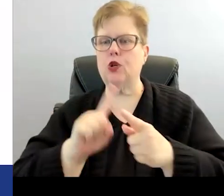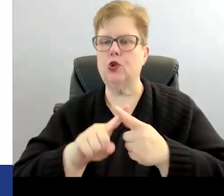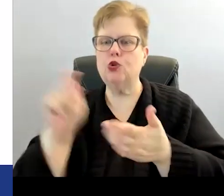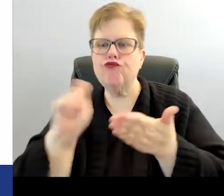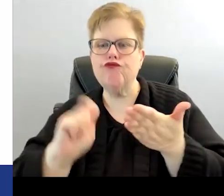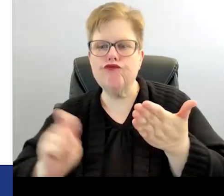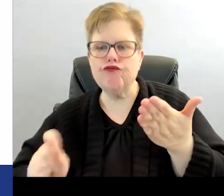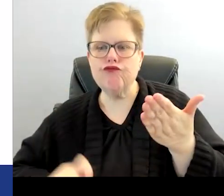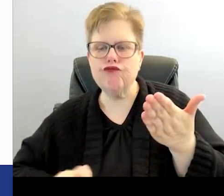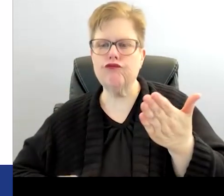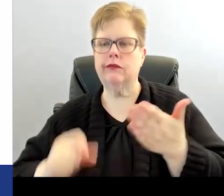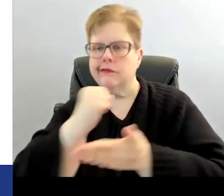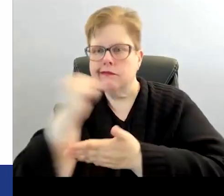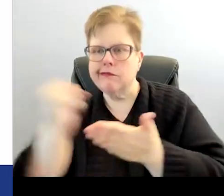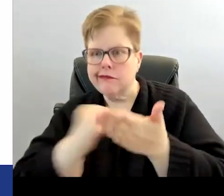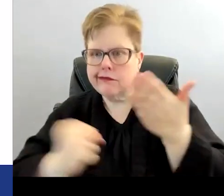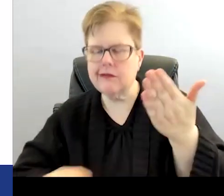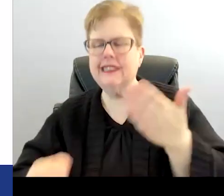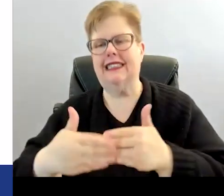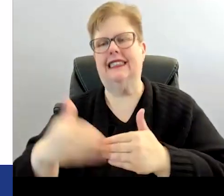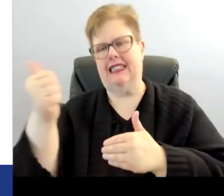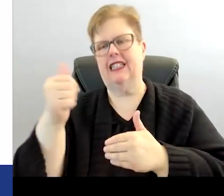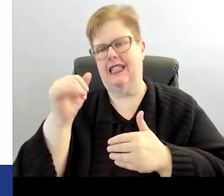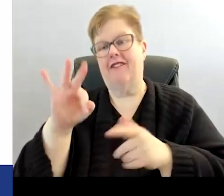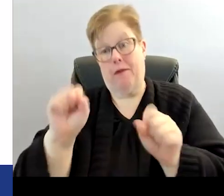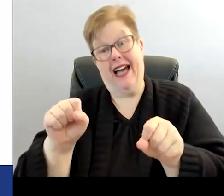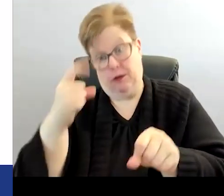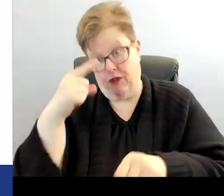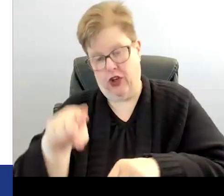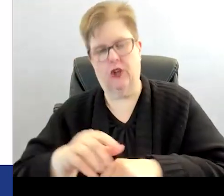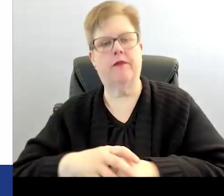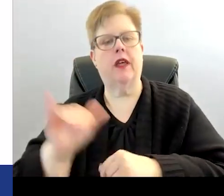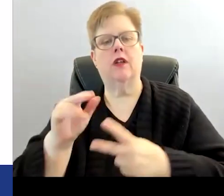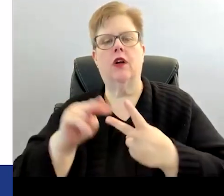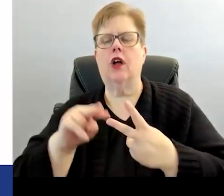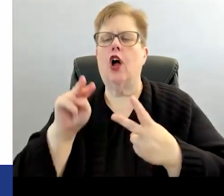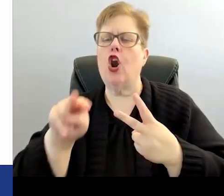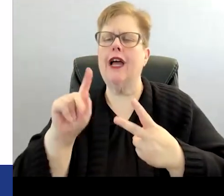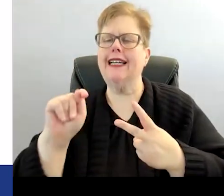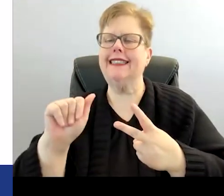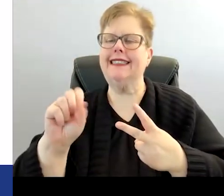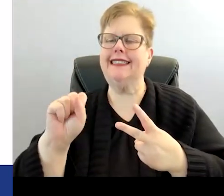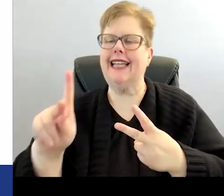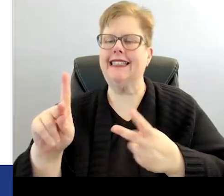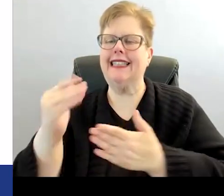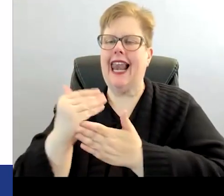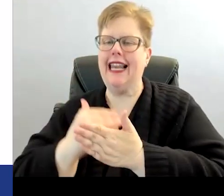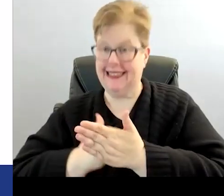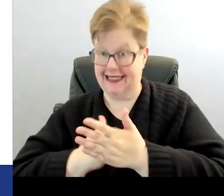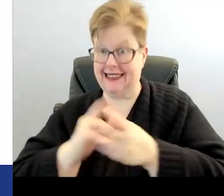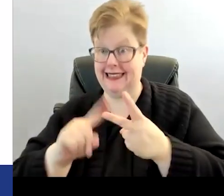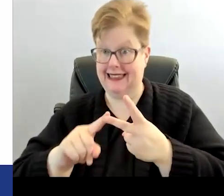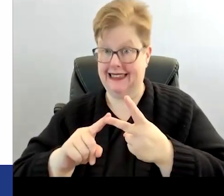easily, it's just a really good idea if it's possible for you. Refer to the task list. So you'll see a task list